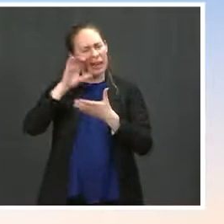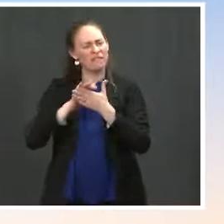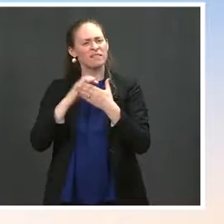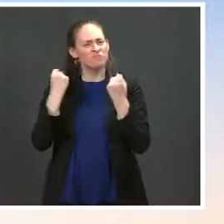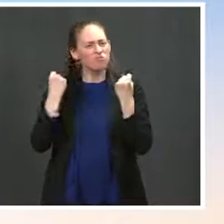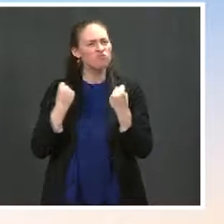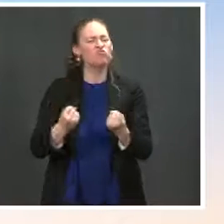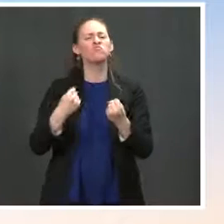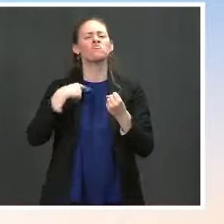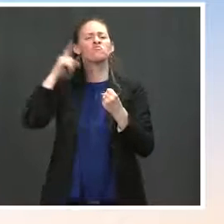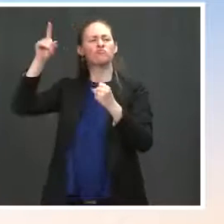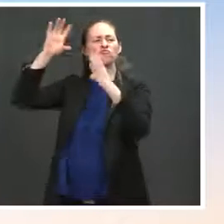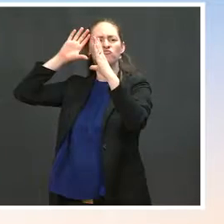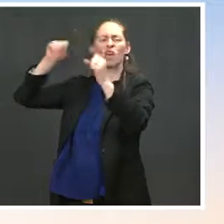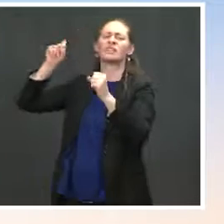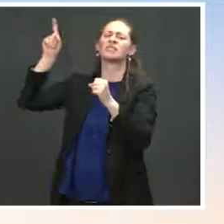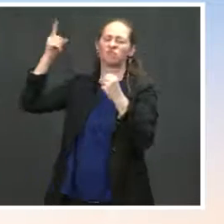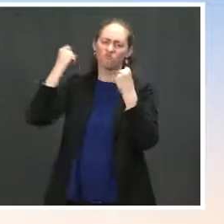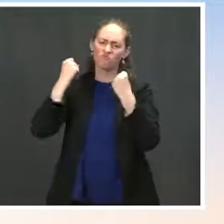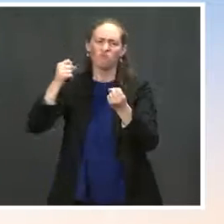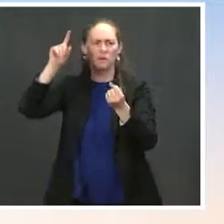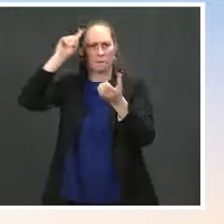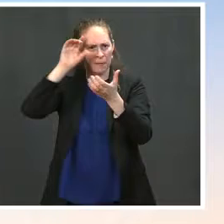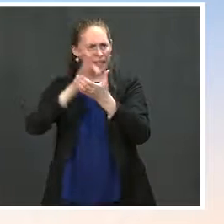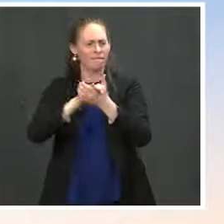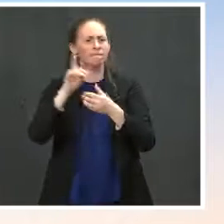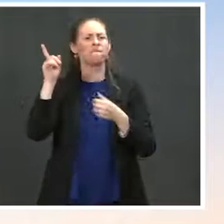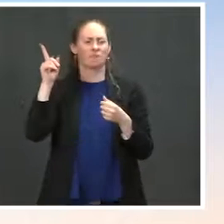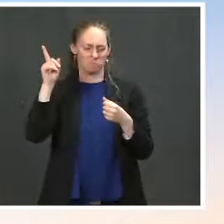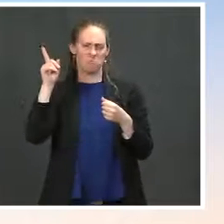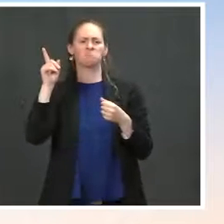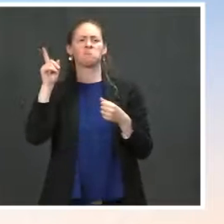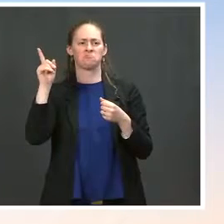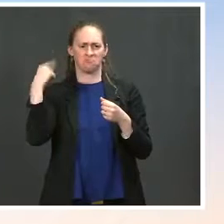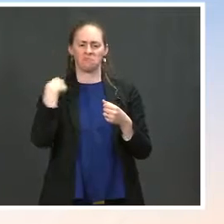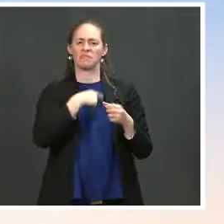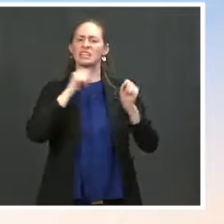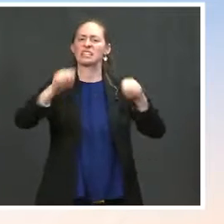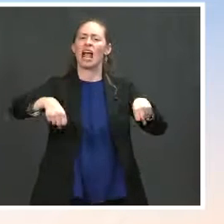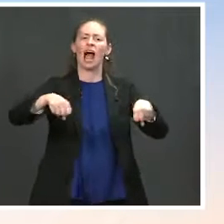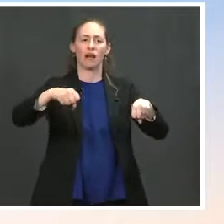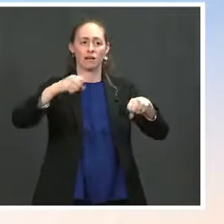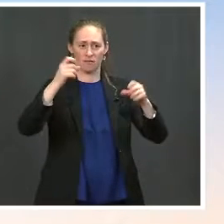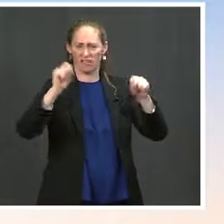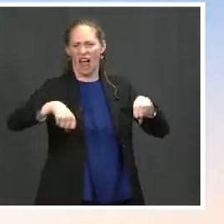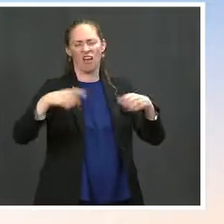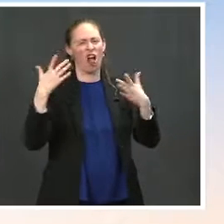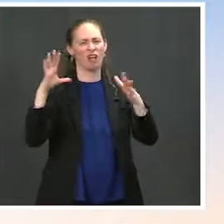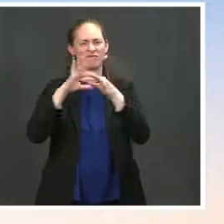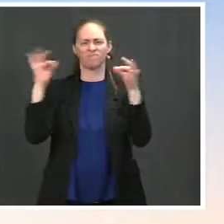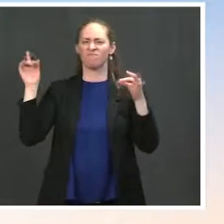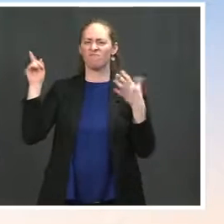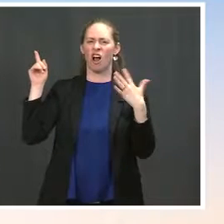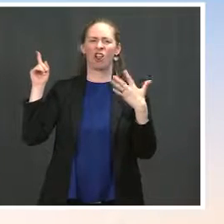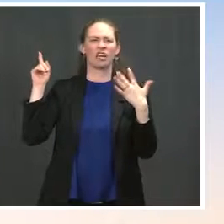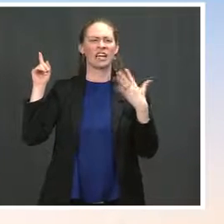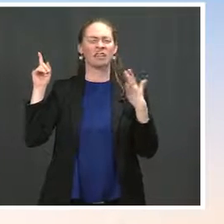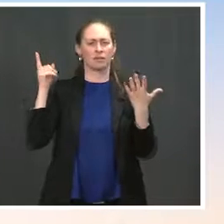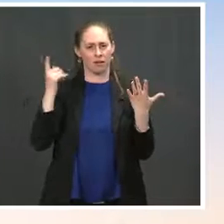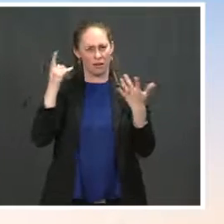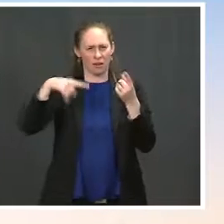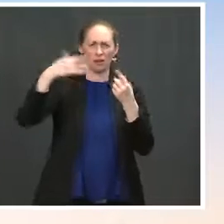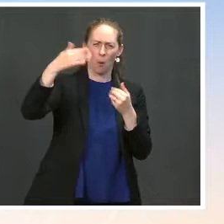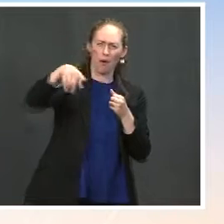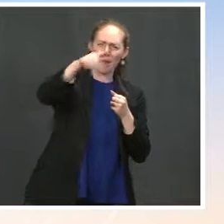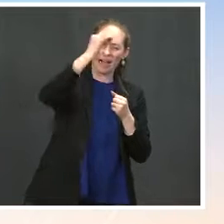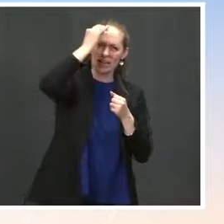Biden does. I've heard him talk about it. He believes we can do anything. You've heard him say it. And think about it. We are the country that went to